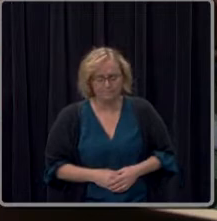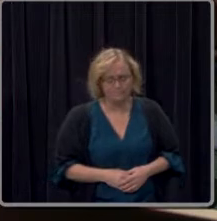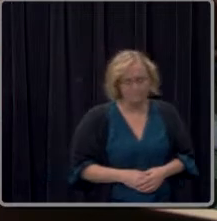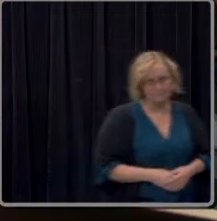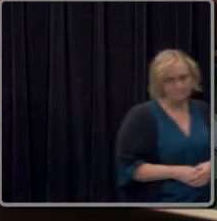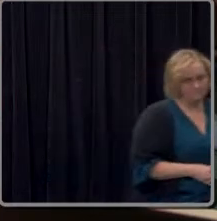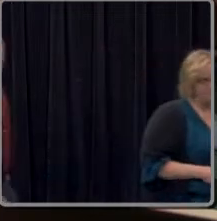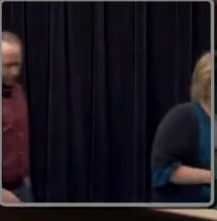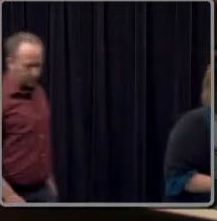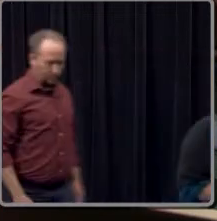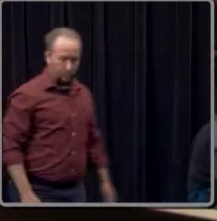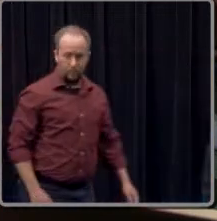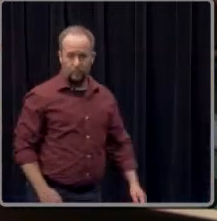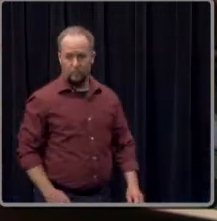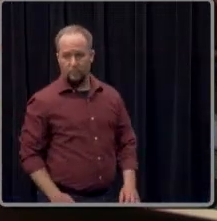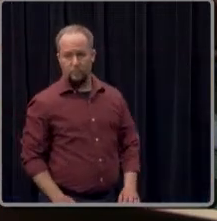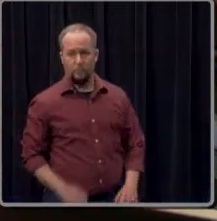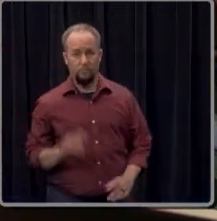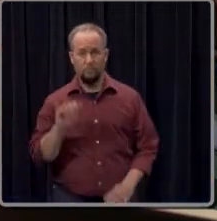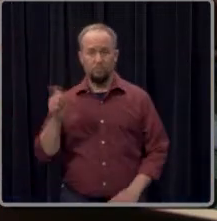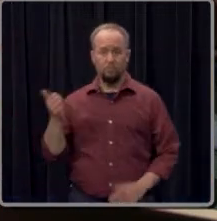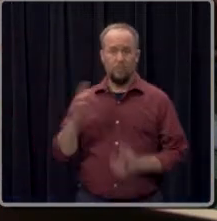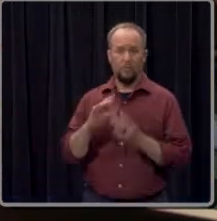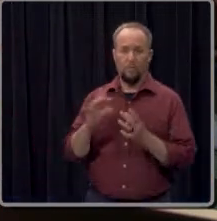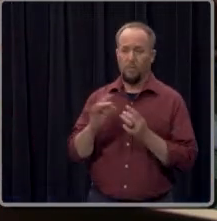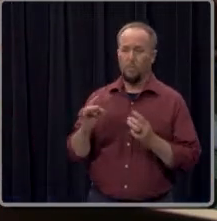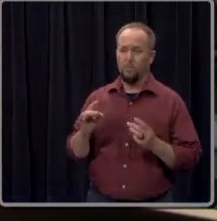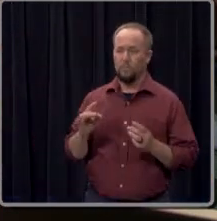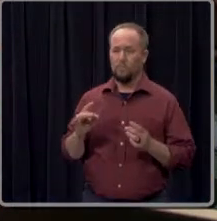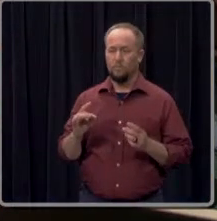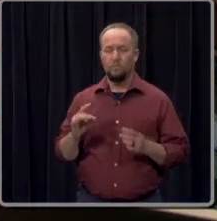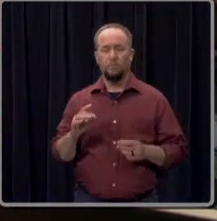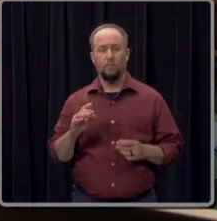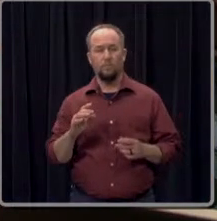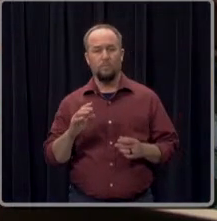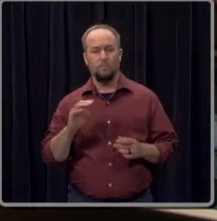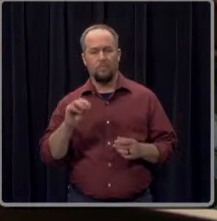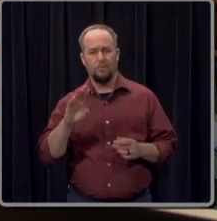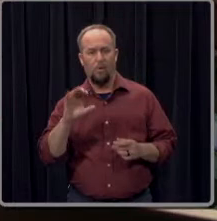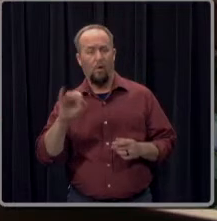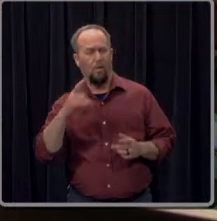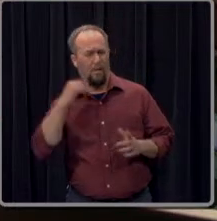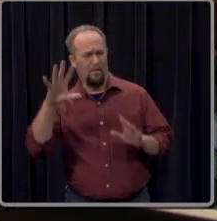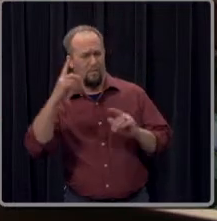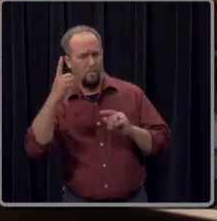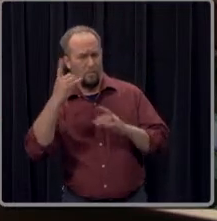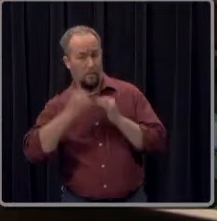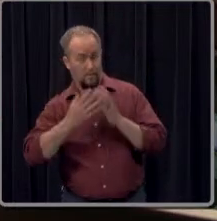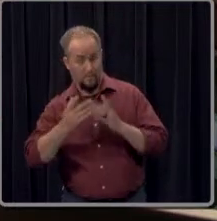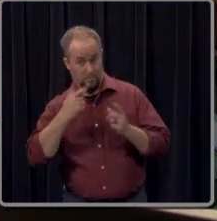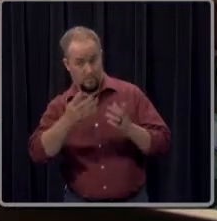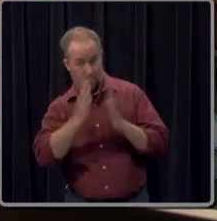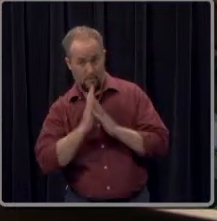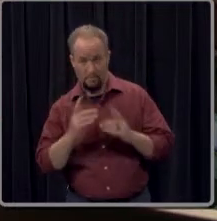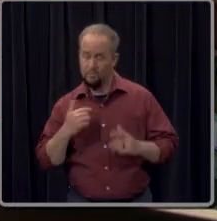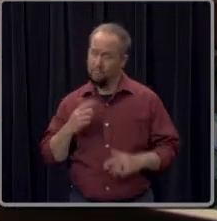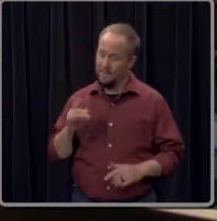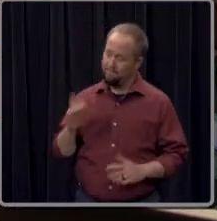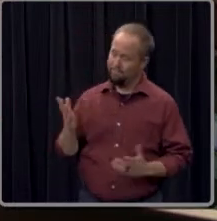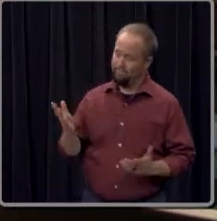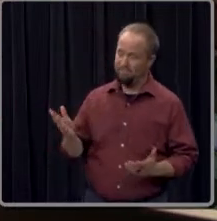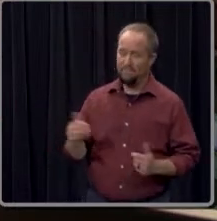Others? All right. May I add Thank one you, last Shane. thing? I just wanted to, you asked, so. I did.